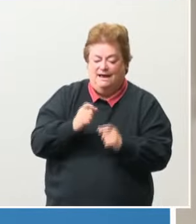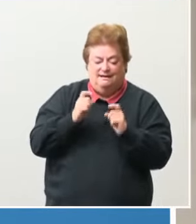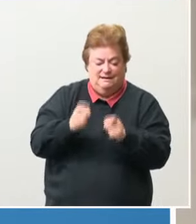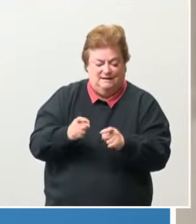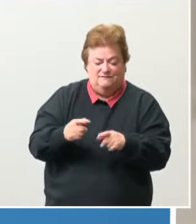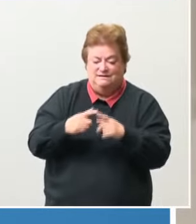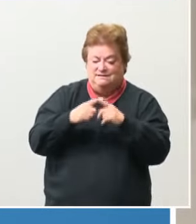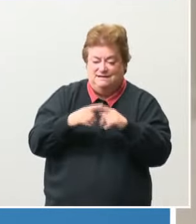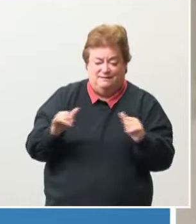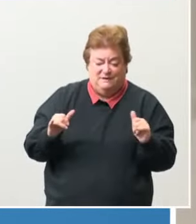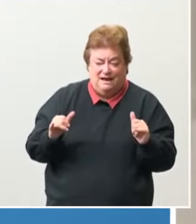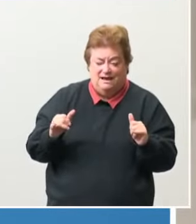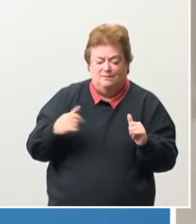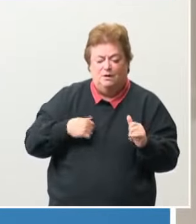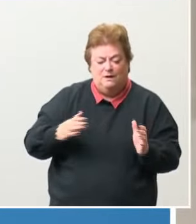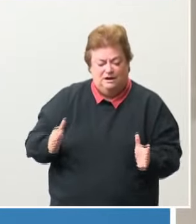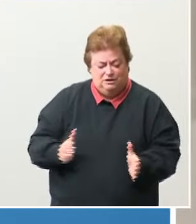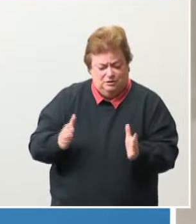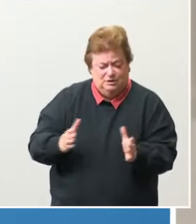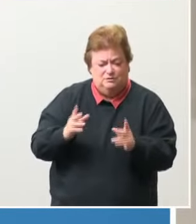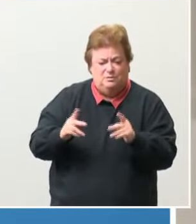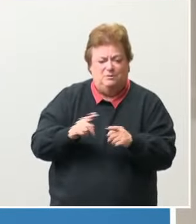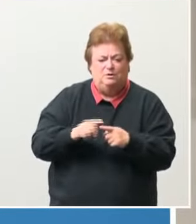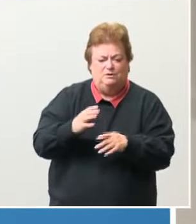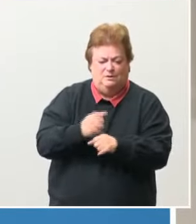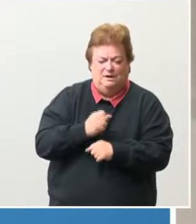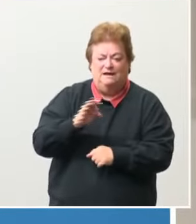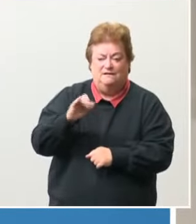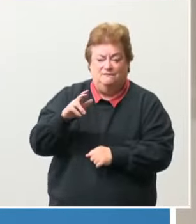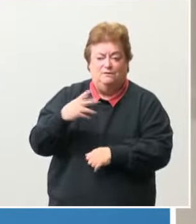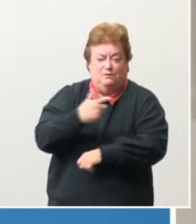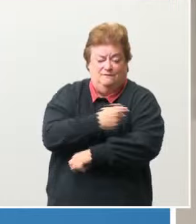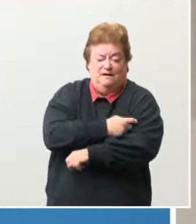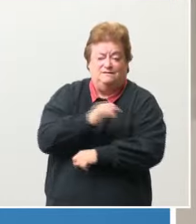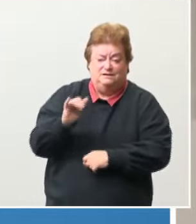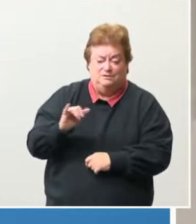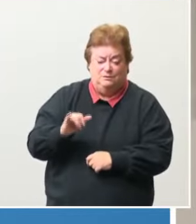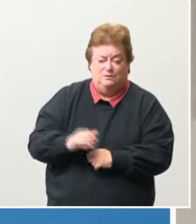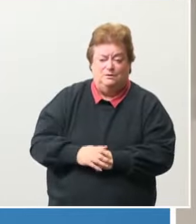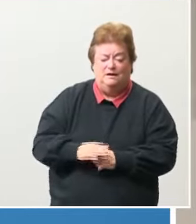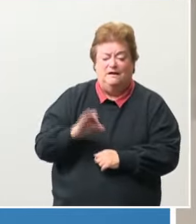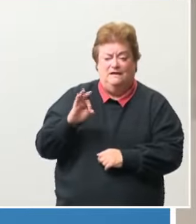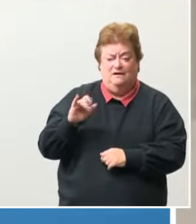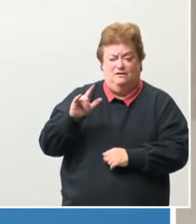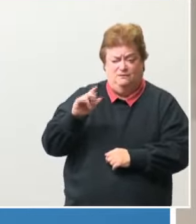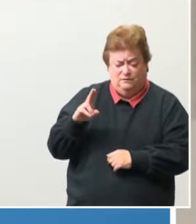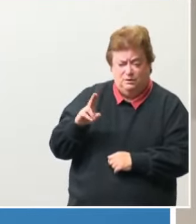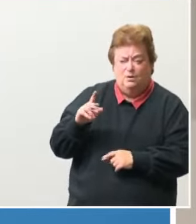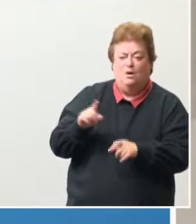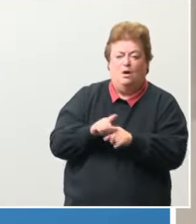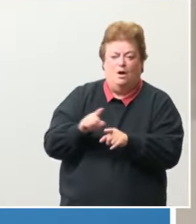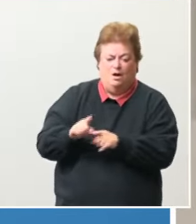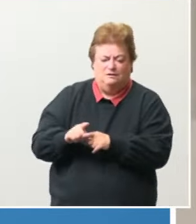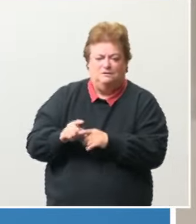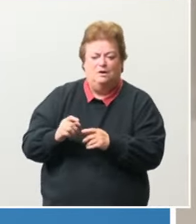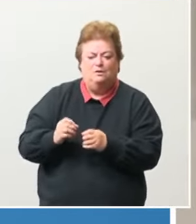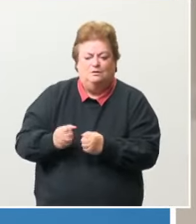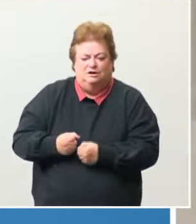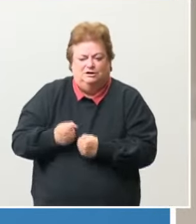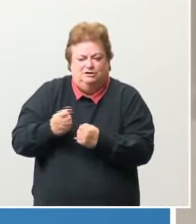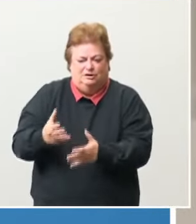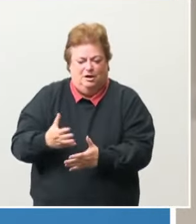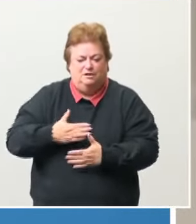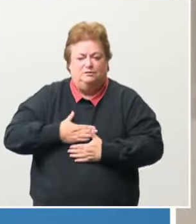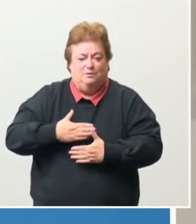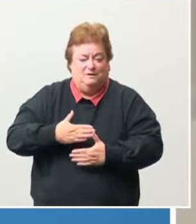time, and we encourage people to get vaccinated against the flu as well. Flu viruses also cause respiratory illness, and